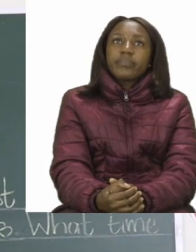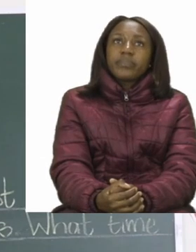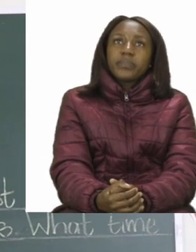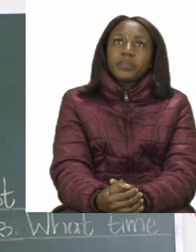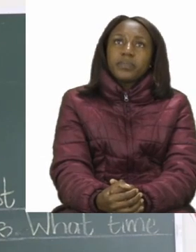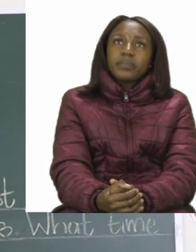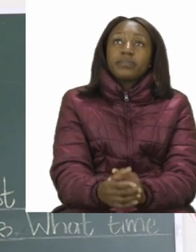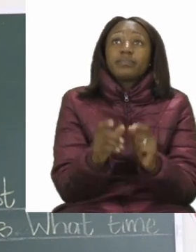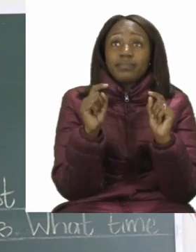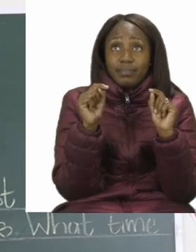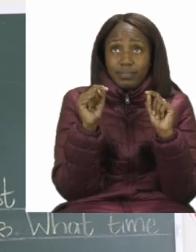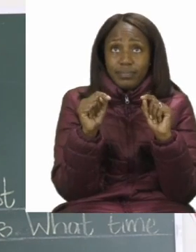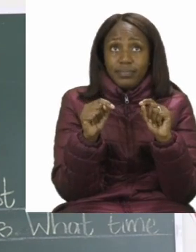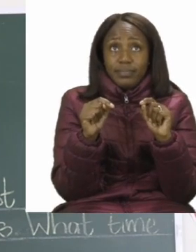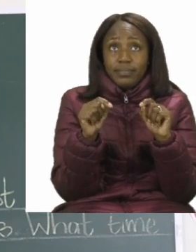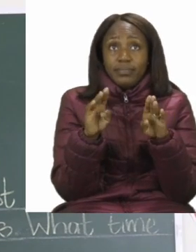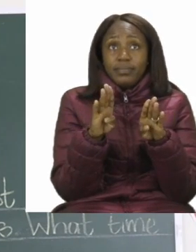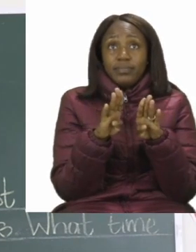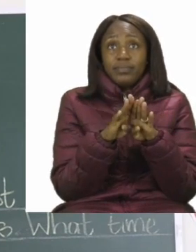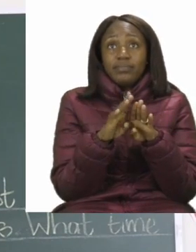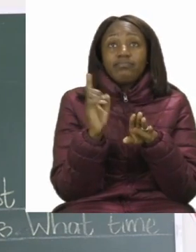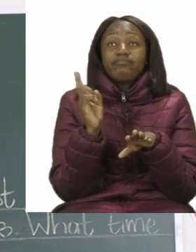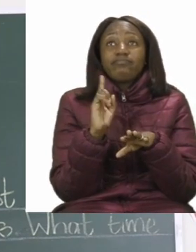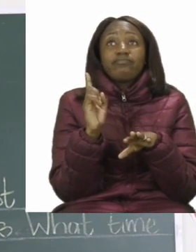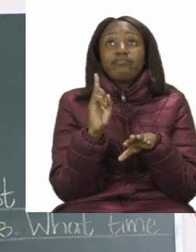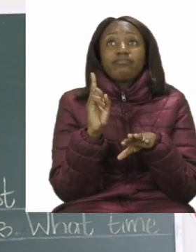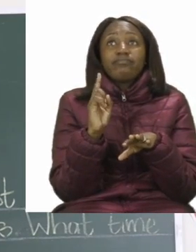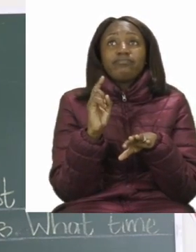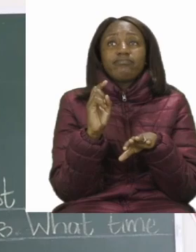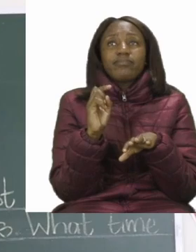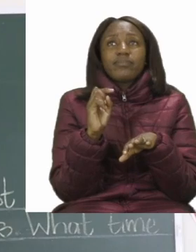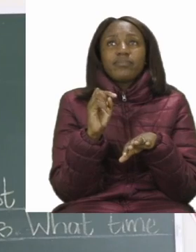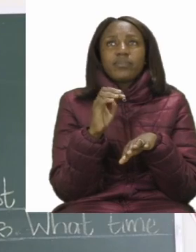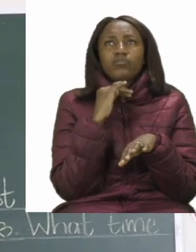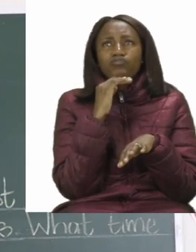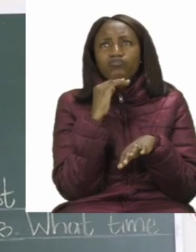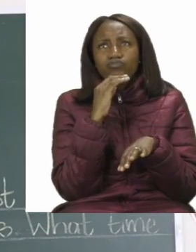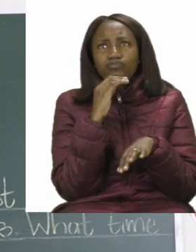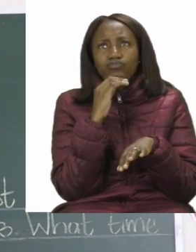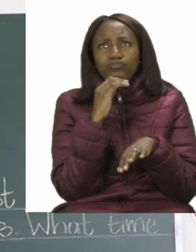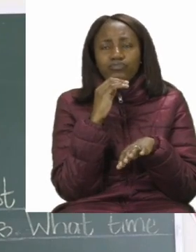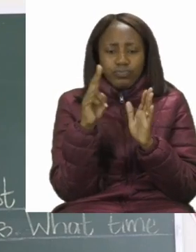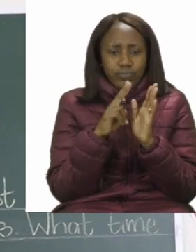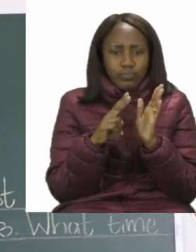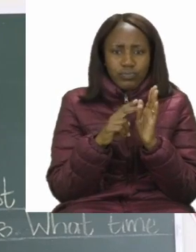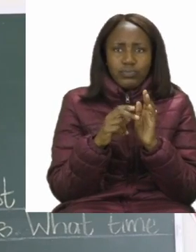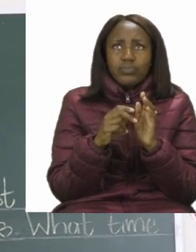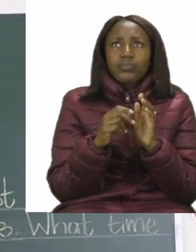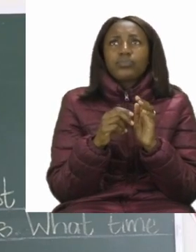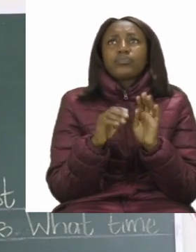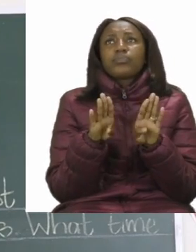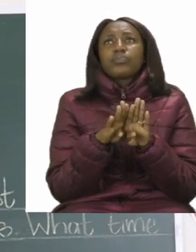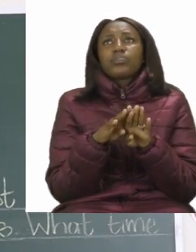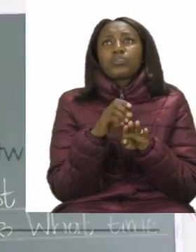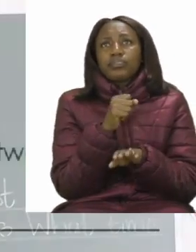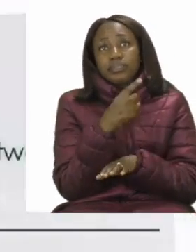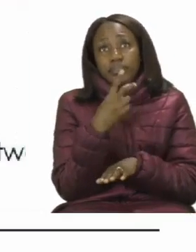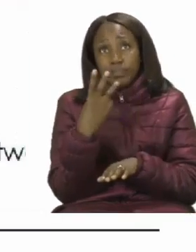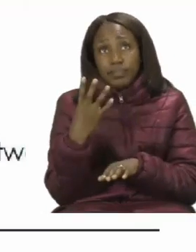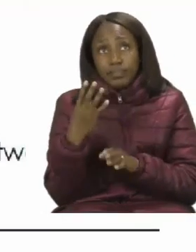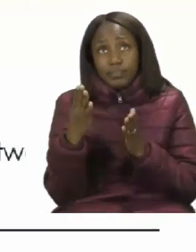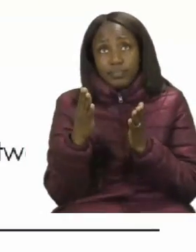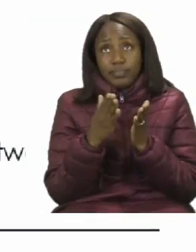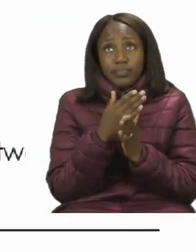In this part of our lesson, we are going to do some problem solving. Can we all go to page 11 in